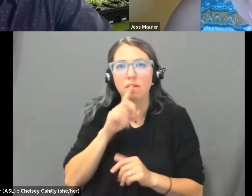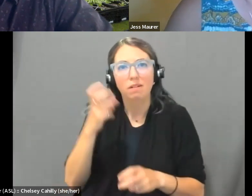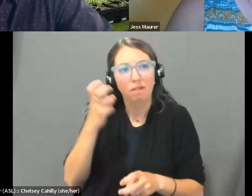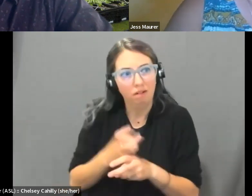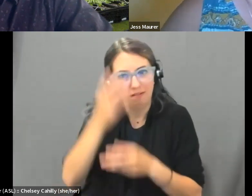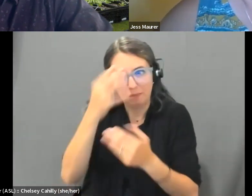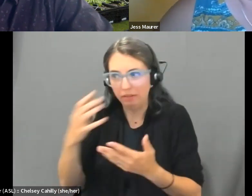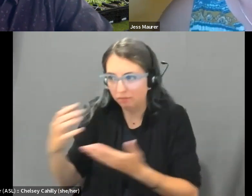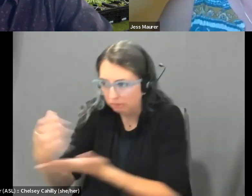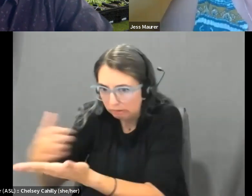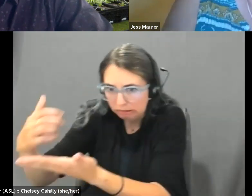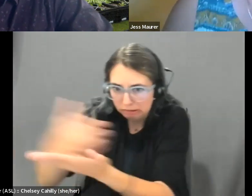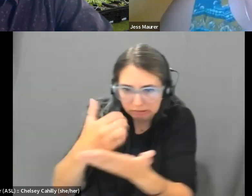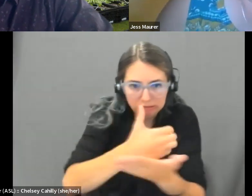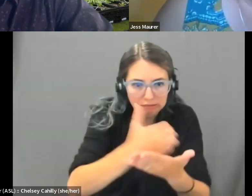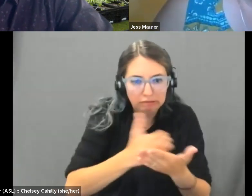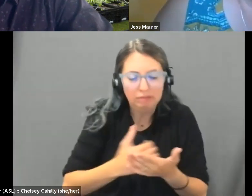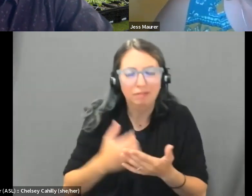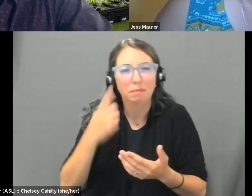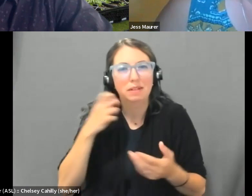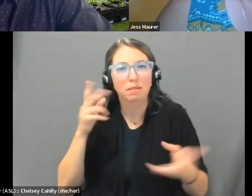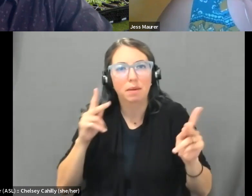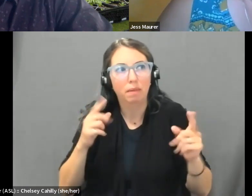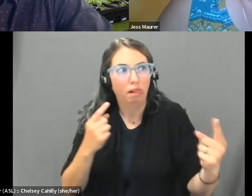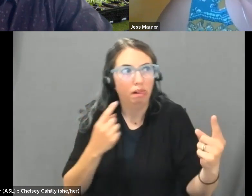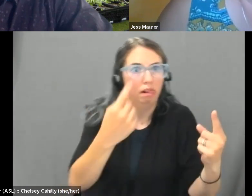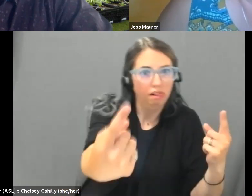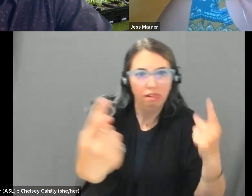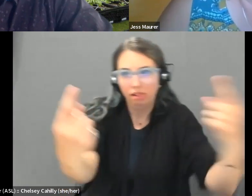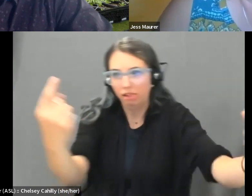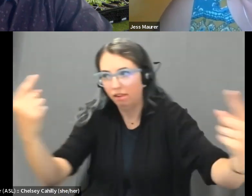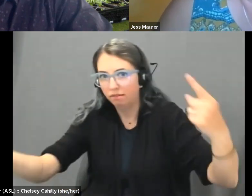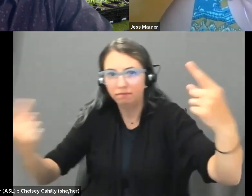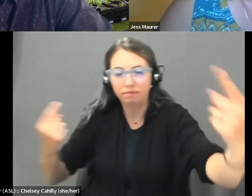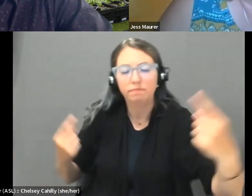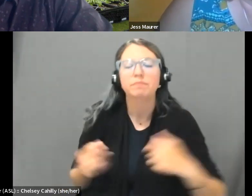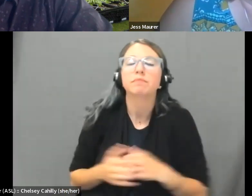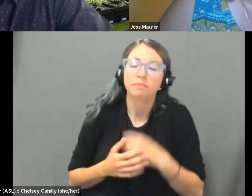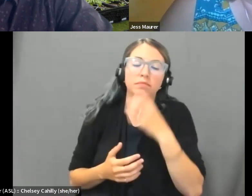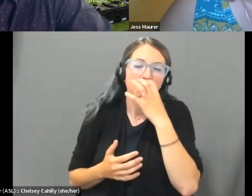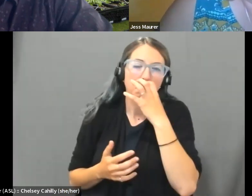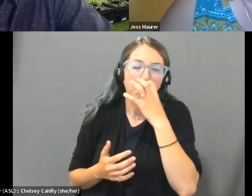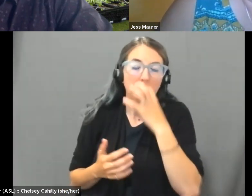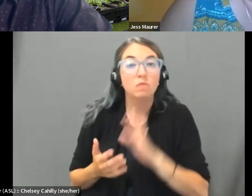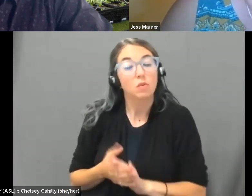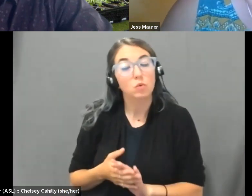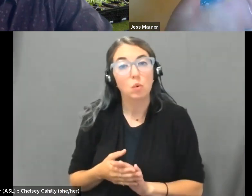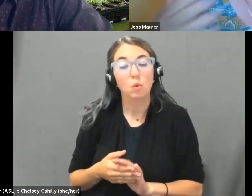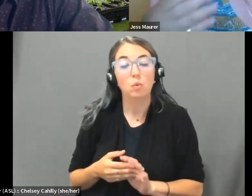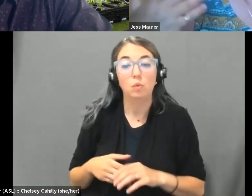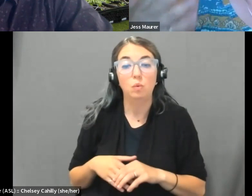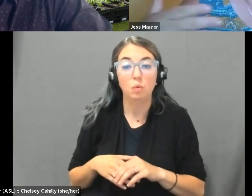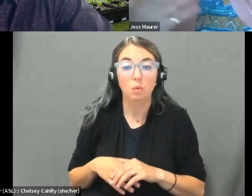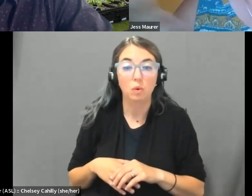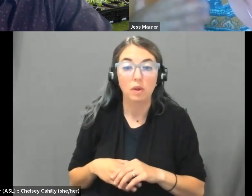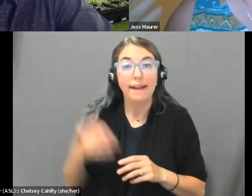us identify both gaps in our system, will help people be able